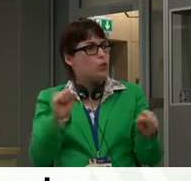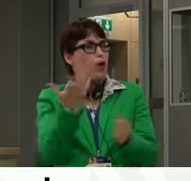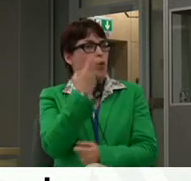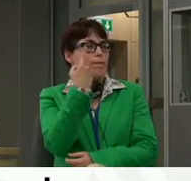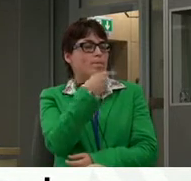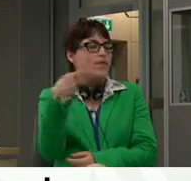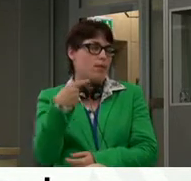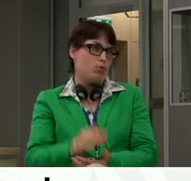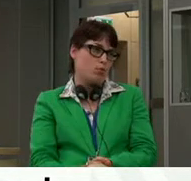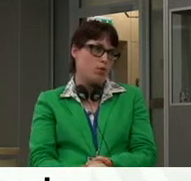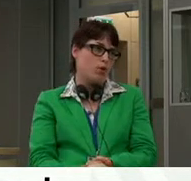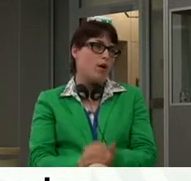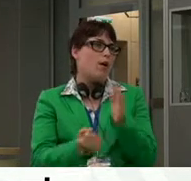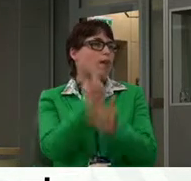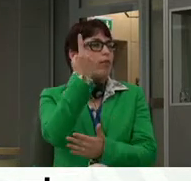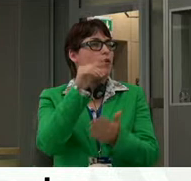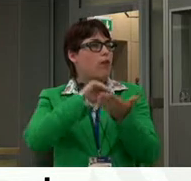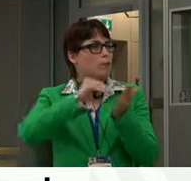when the political players change.